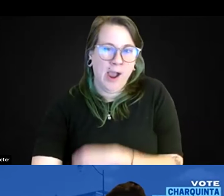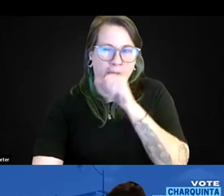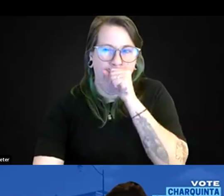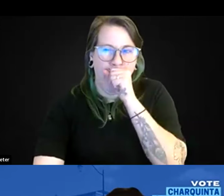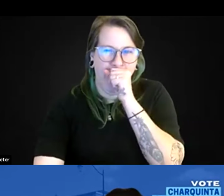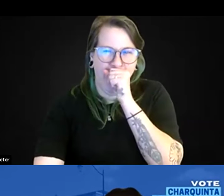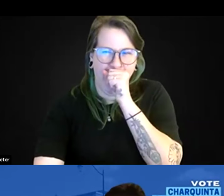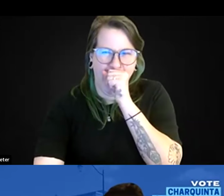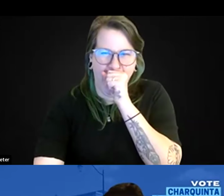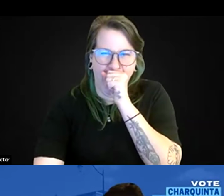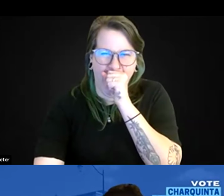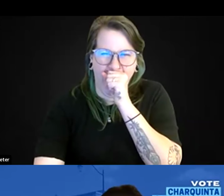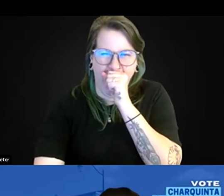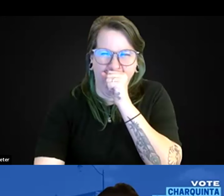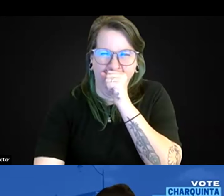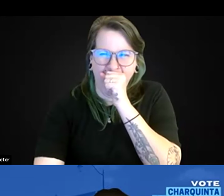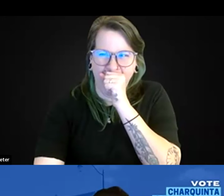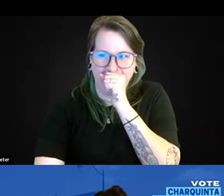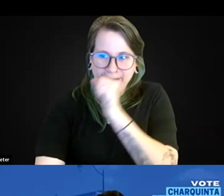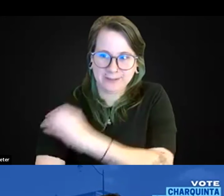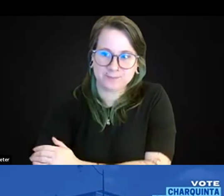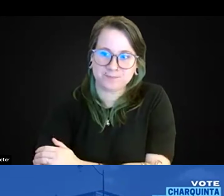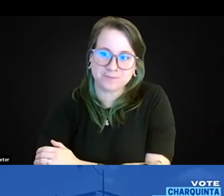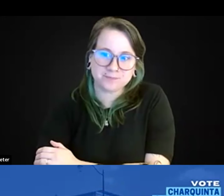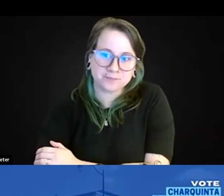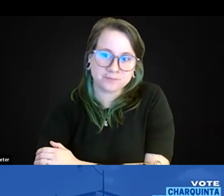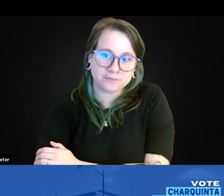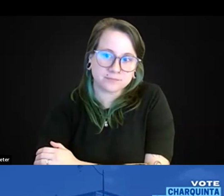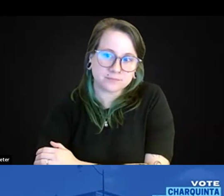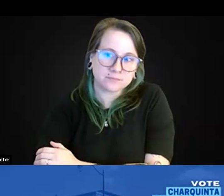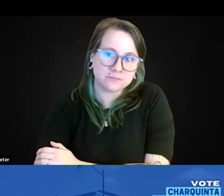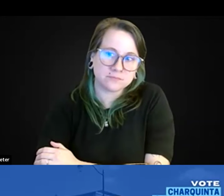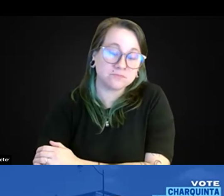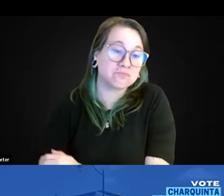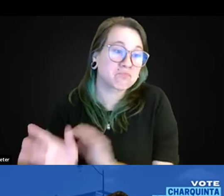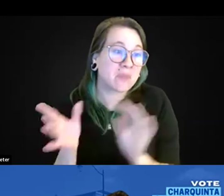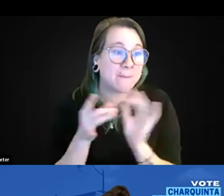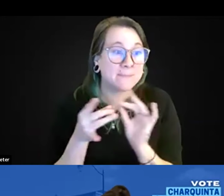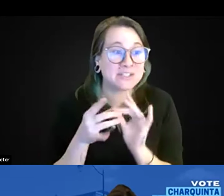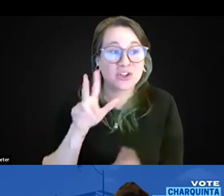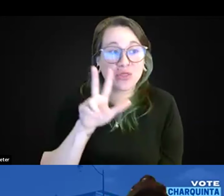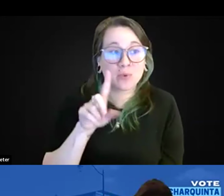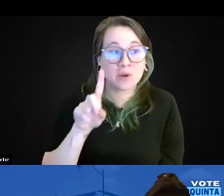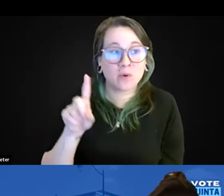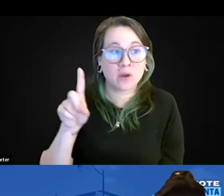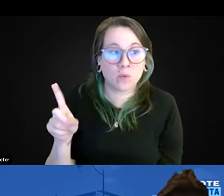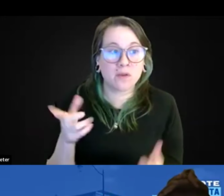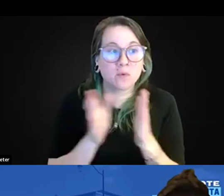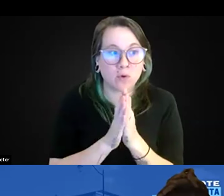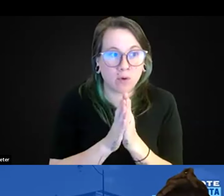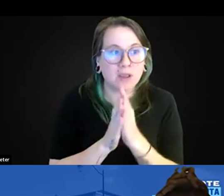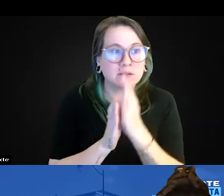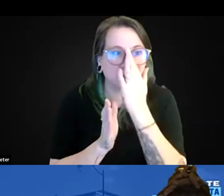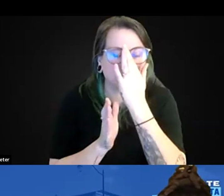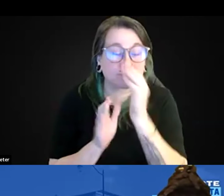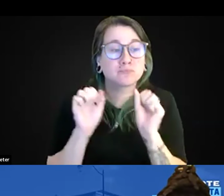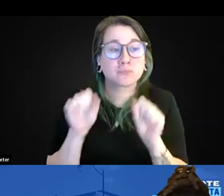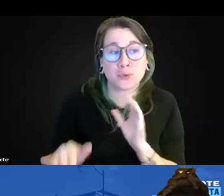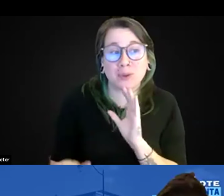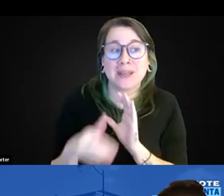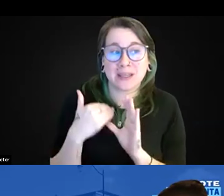And if not, I heard you talk about 311 requests. If you have any of them, you can always email me and I can